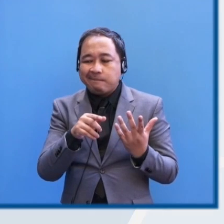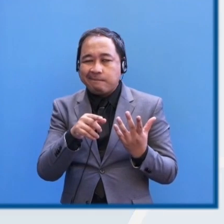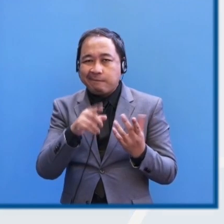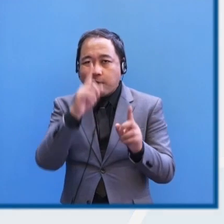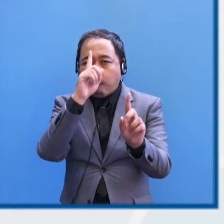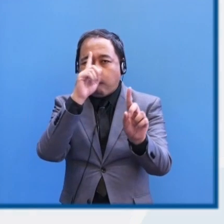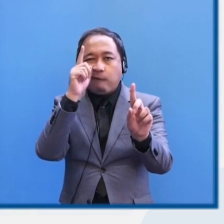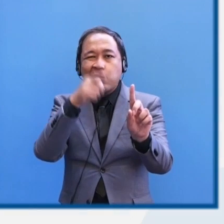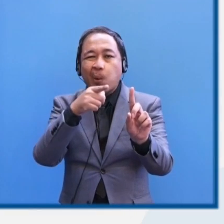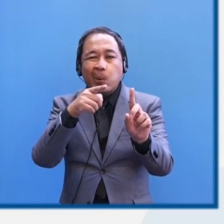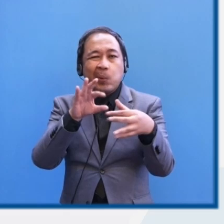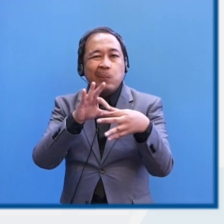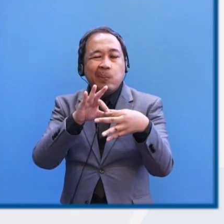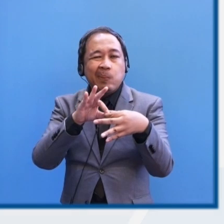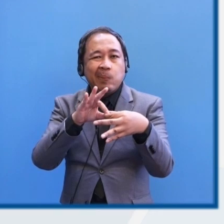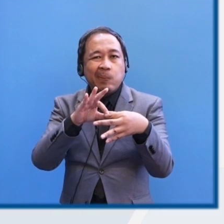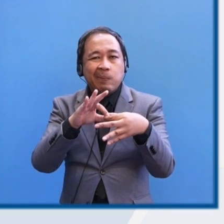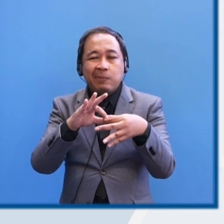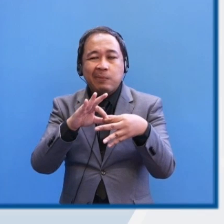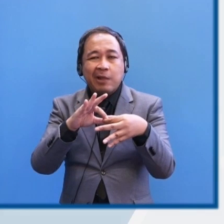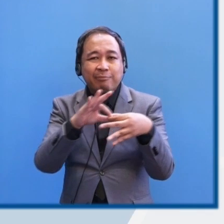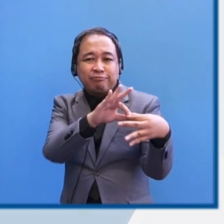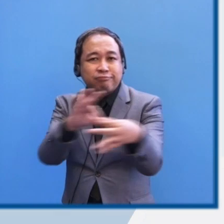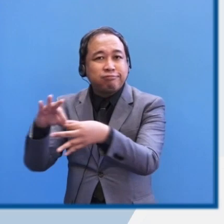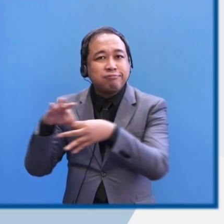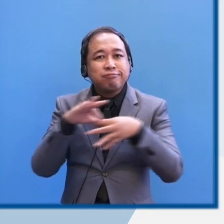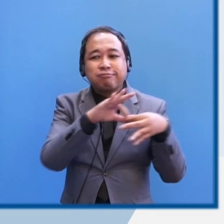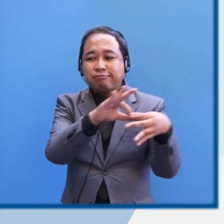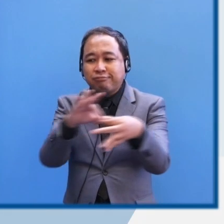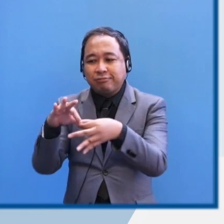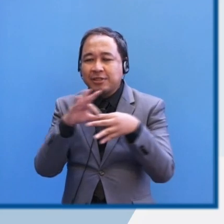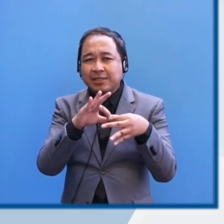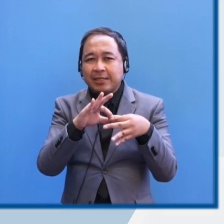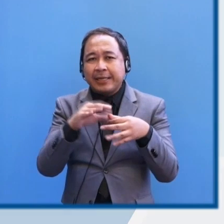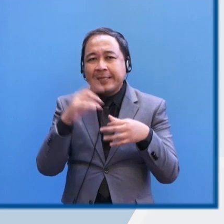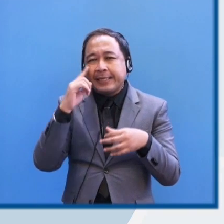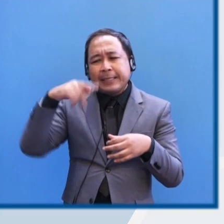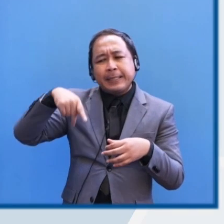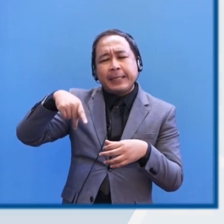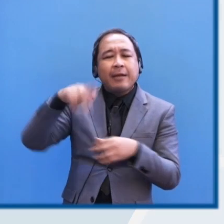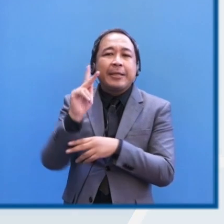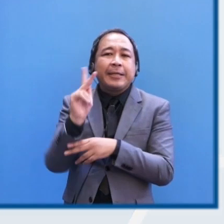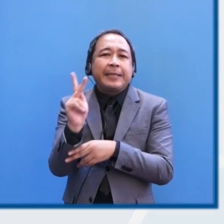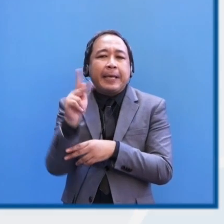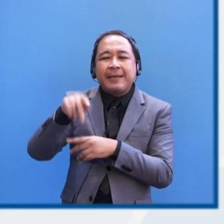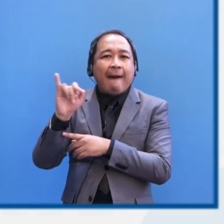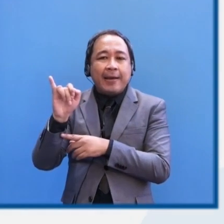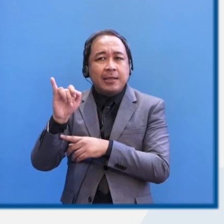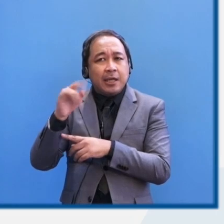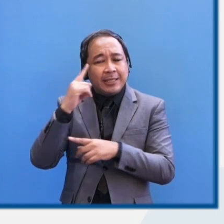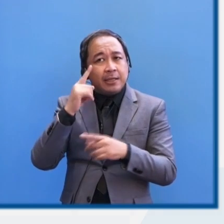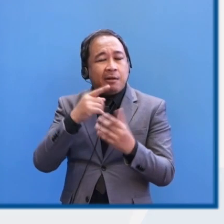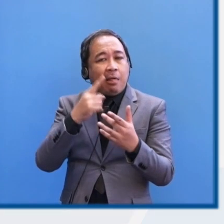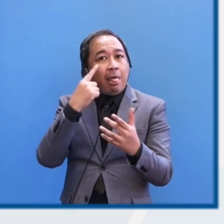who owns the key performance indicators? I think that's what it means. It says KPI. So who owns the key